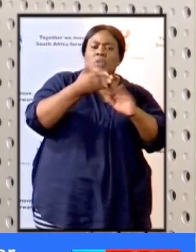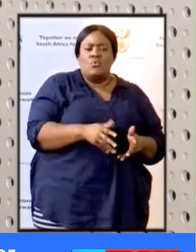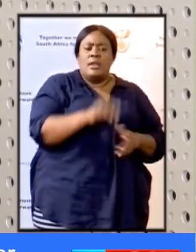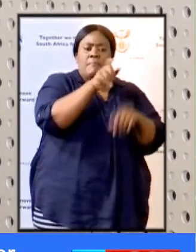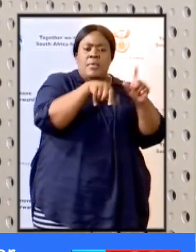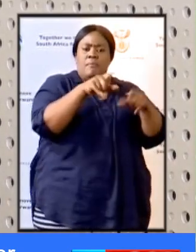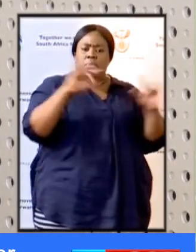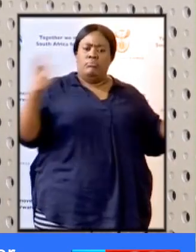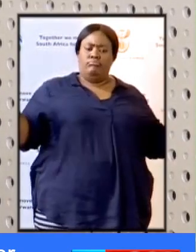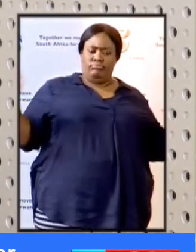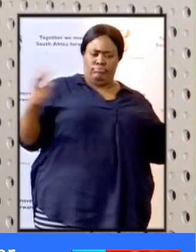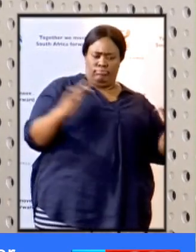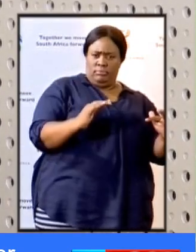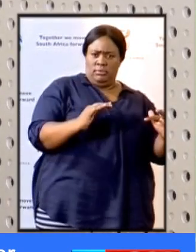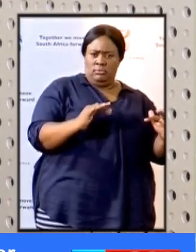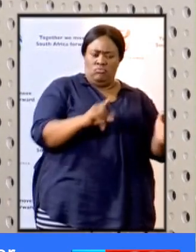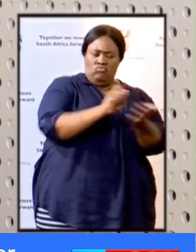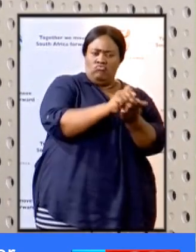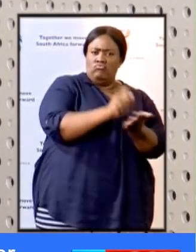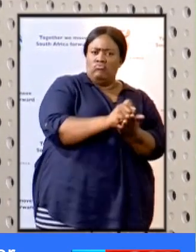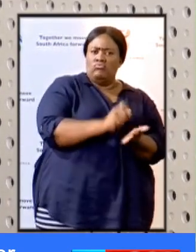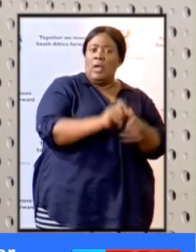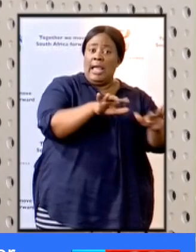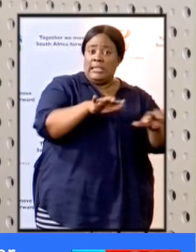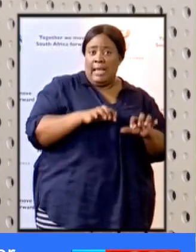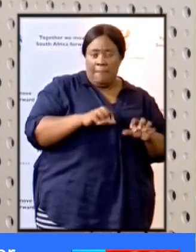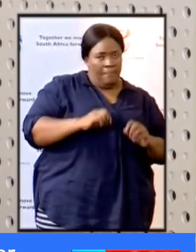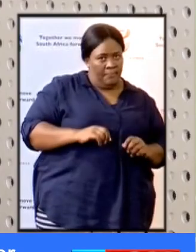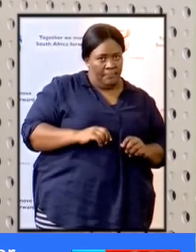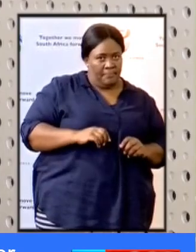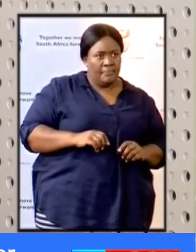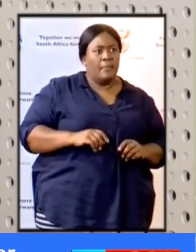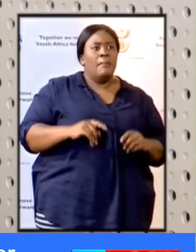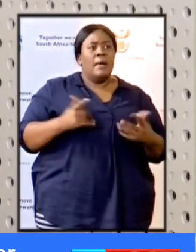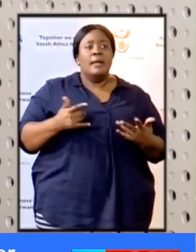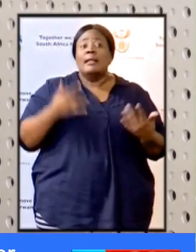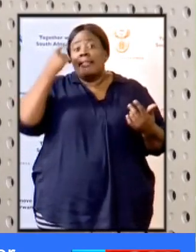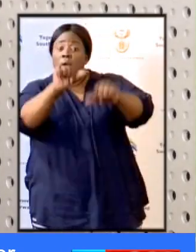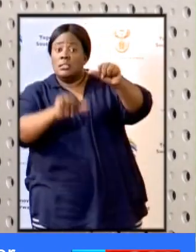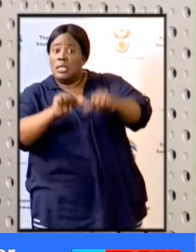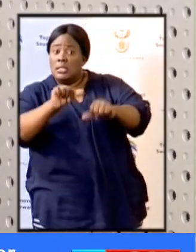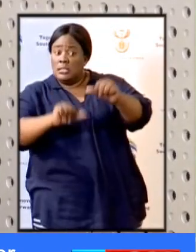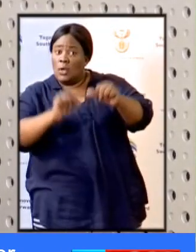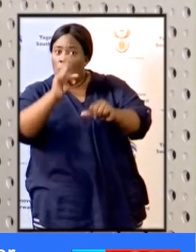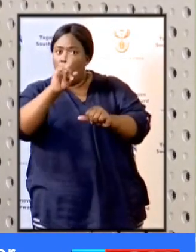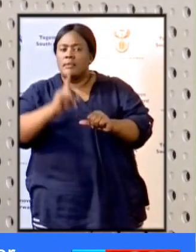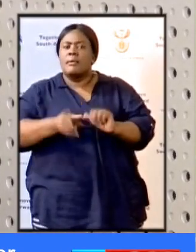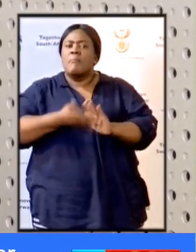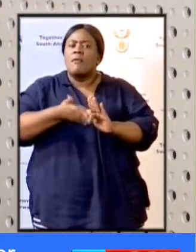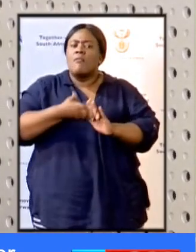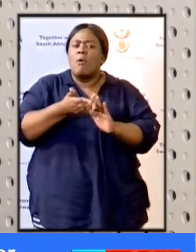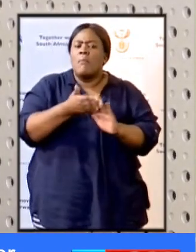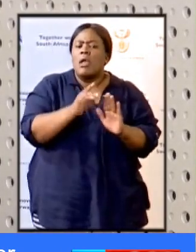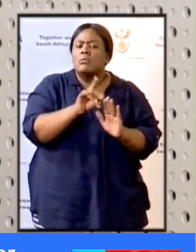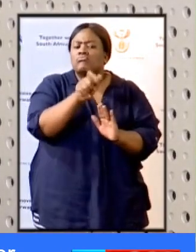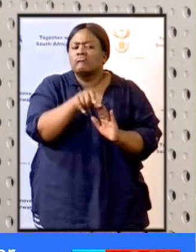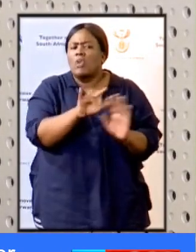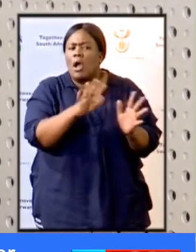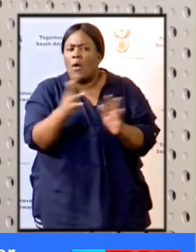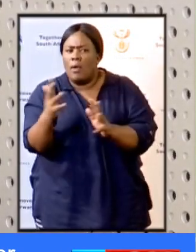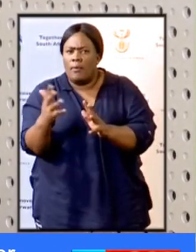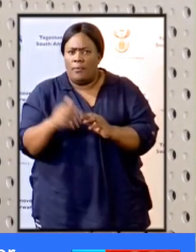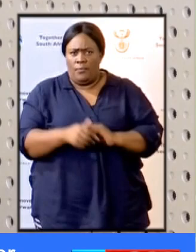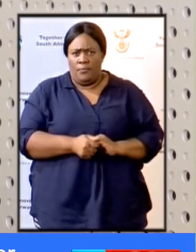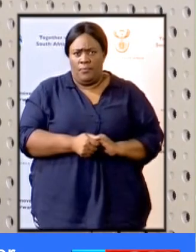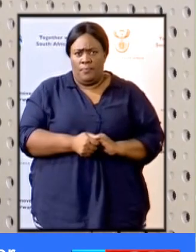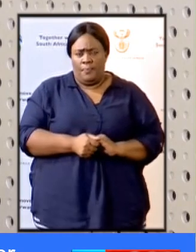to write the exam. But ongoing, pass one, pass all. Something that was never the case